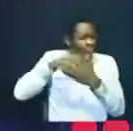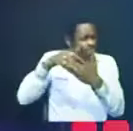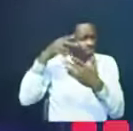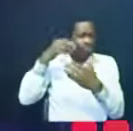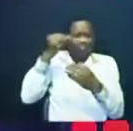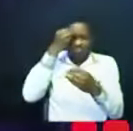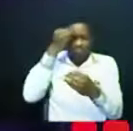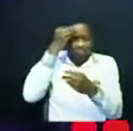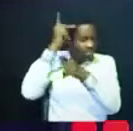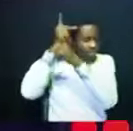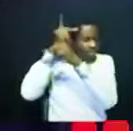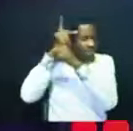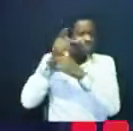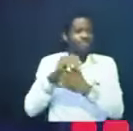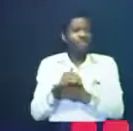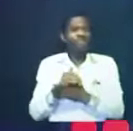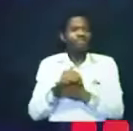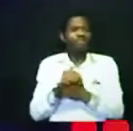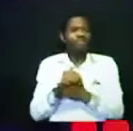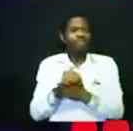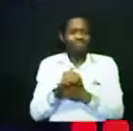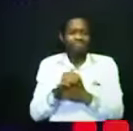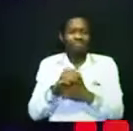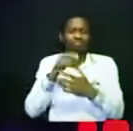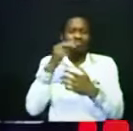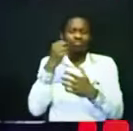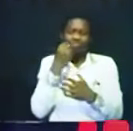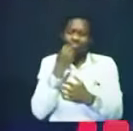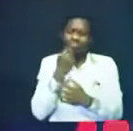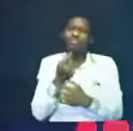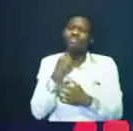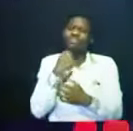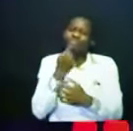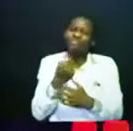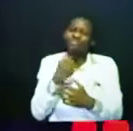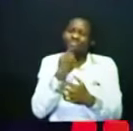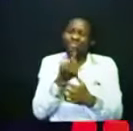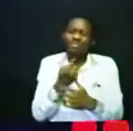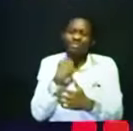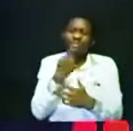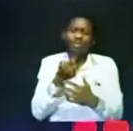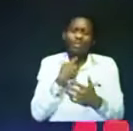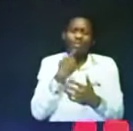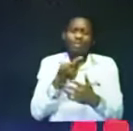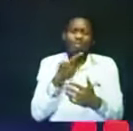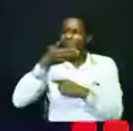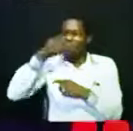Then she recited. Brothers and sisters, we are